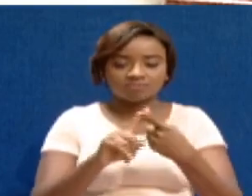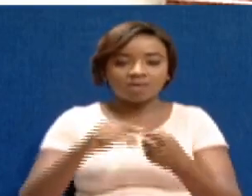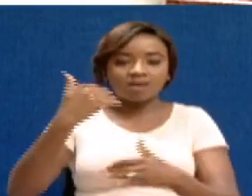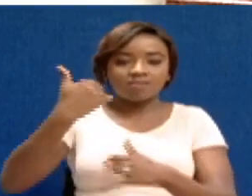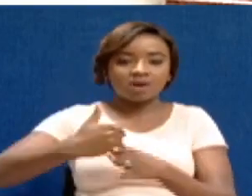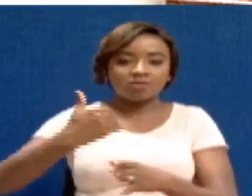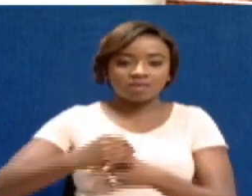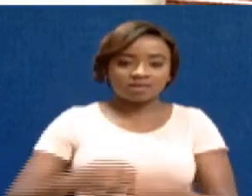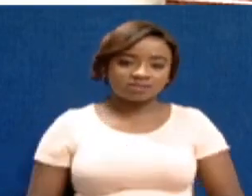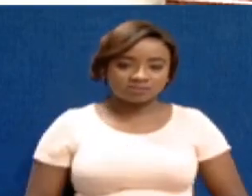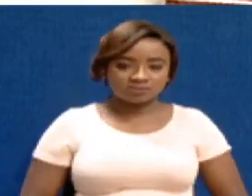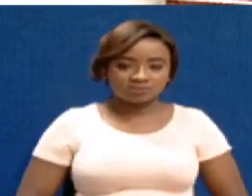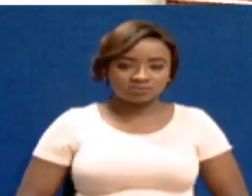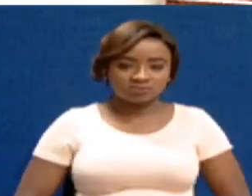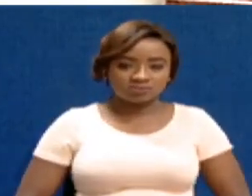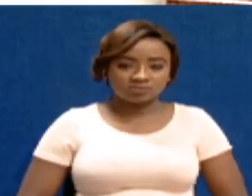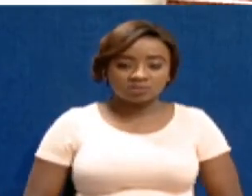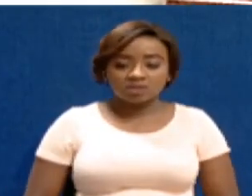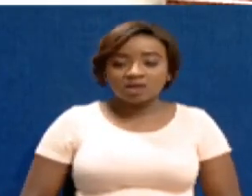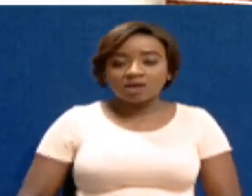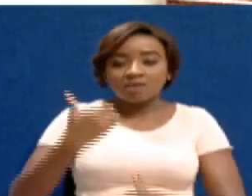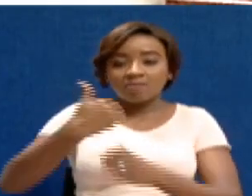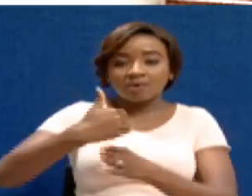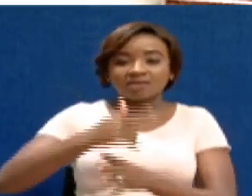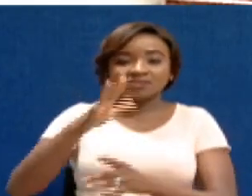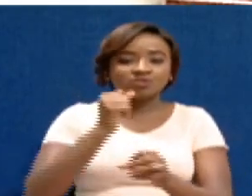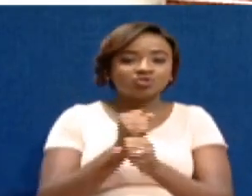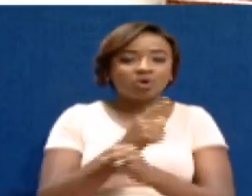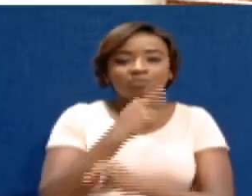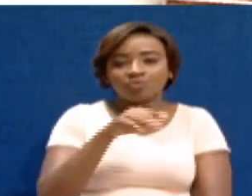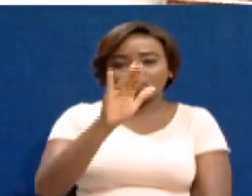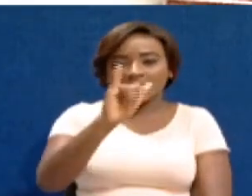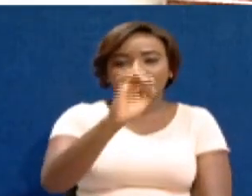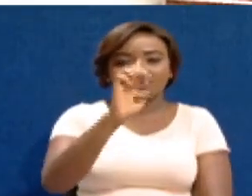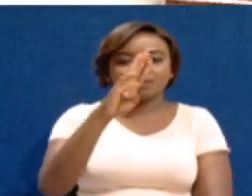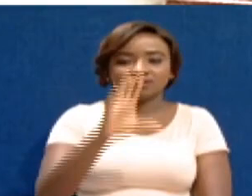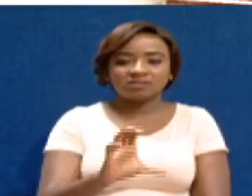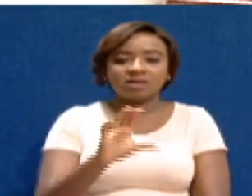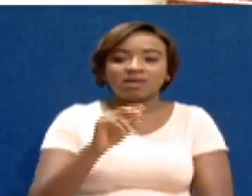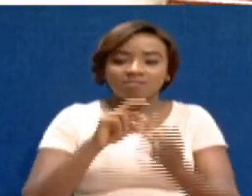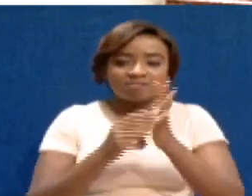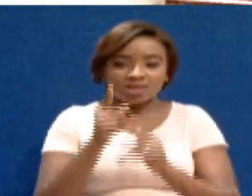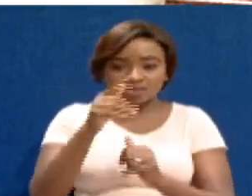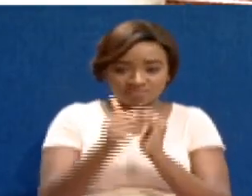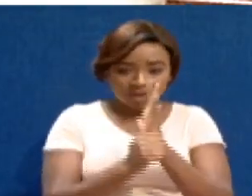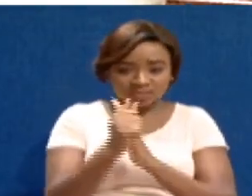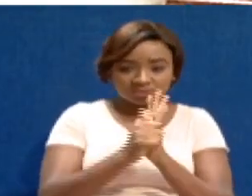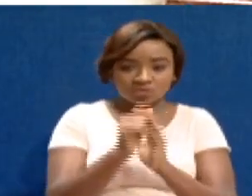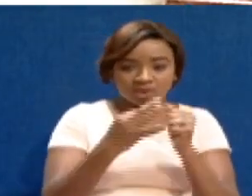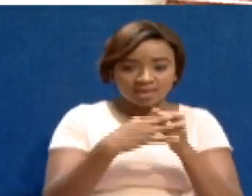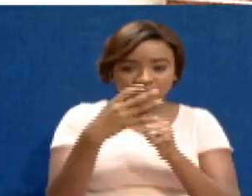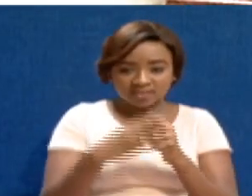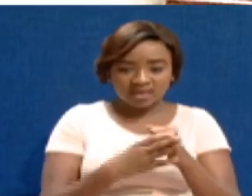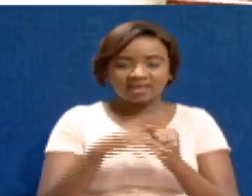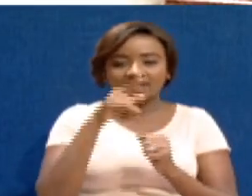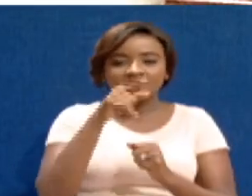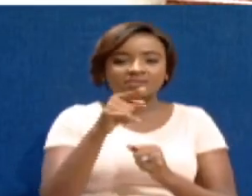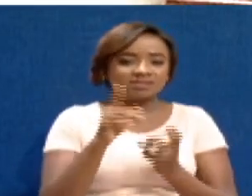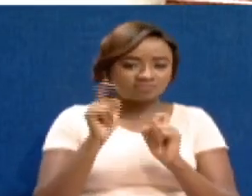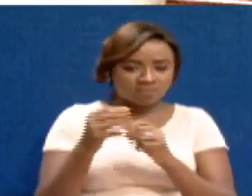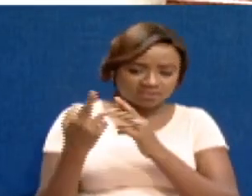job of IEBC, which is due already. So IEBC, under Article 89, should be delimiting boundaries now